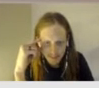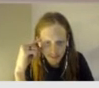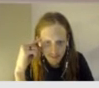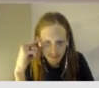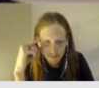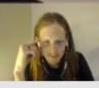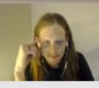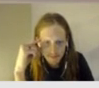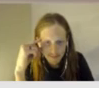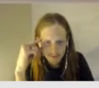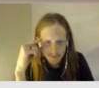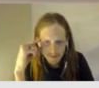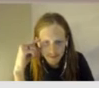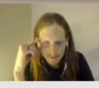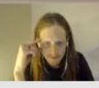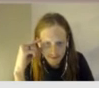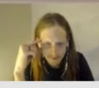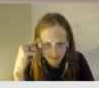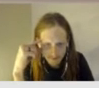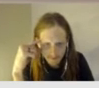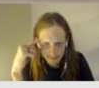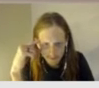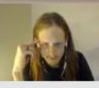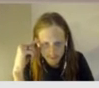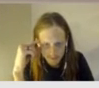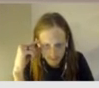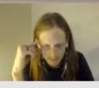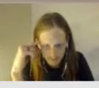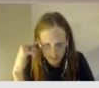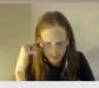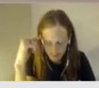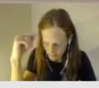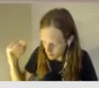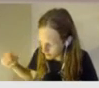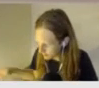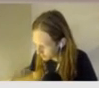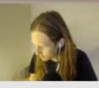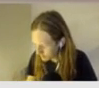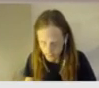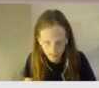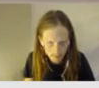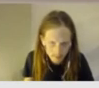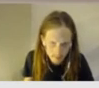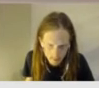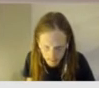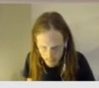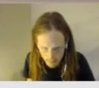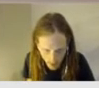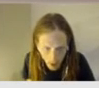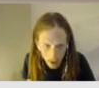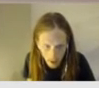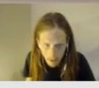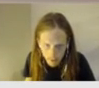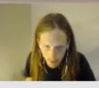Camera Exchange. There's an awesome lady named Mary there who could care less if you really buy anything from her. She's just there to share the love and to